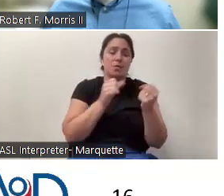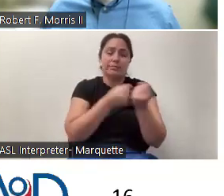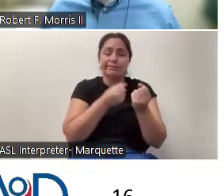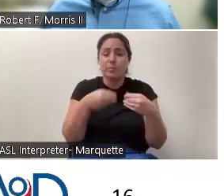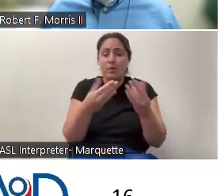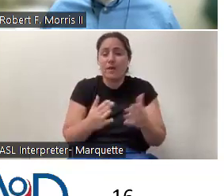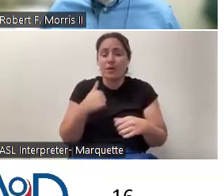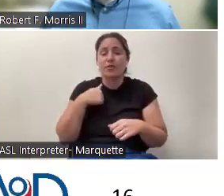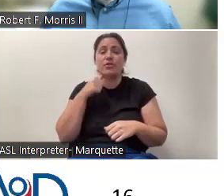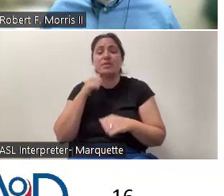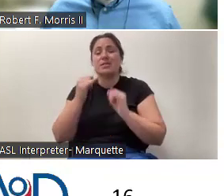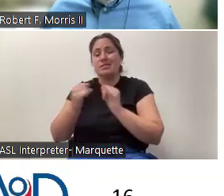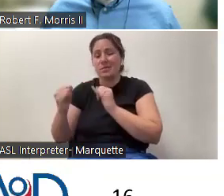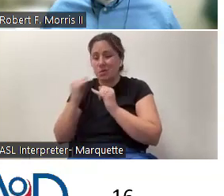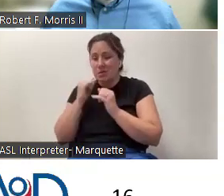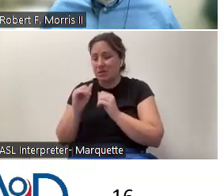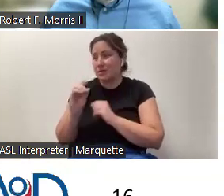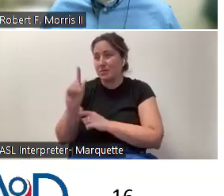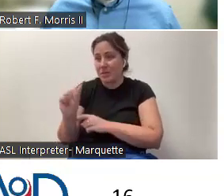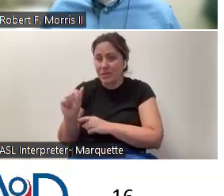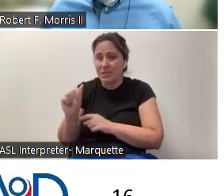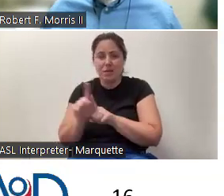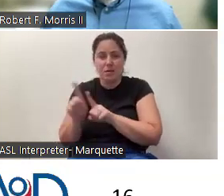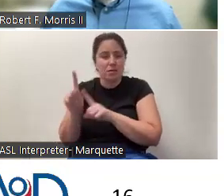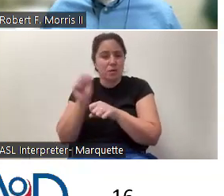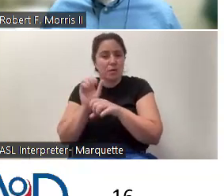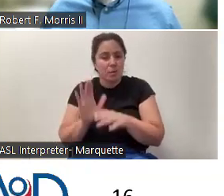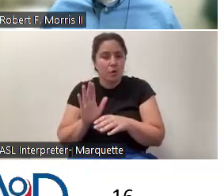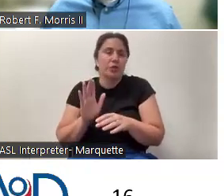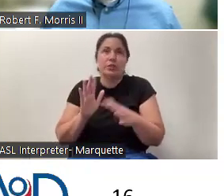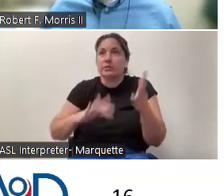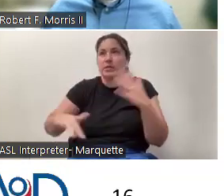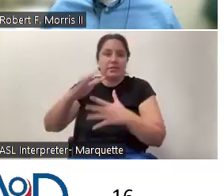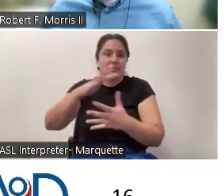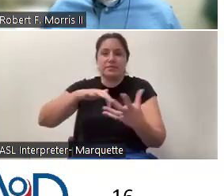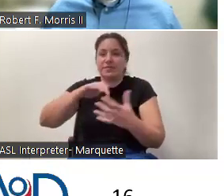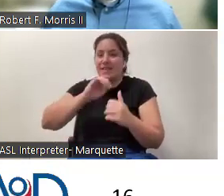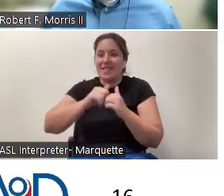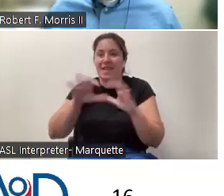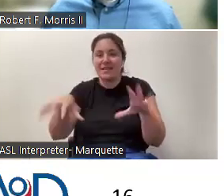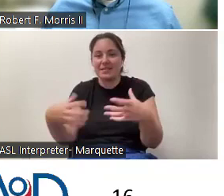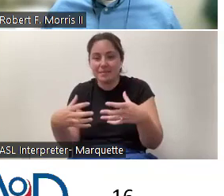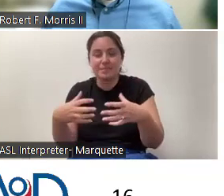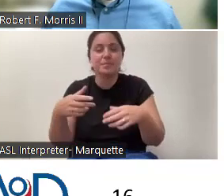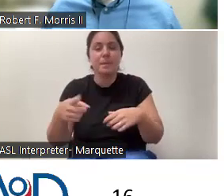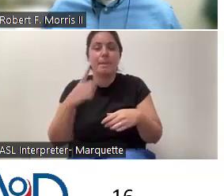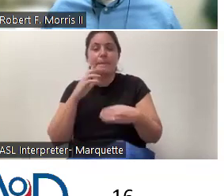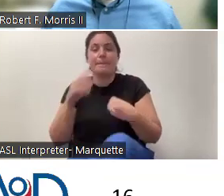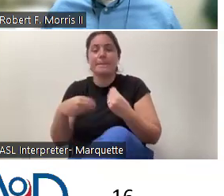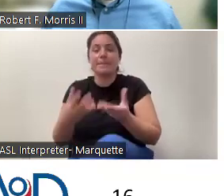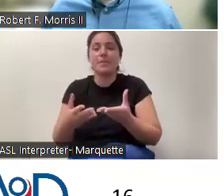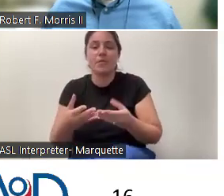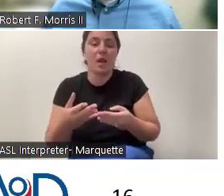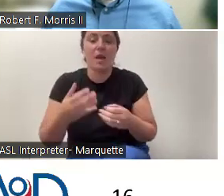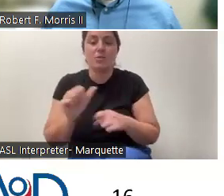with disabilities, and employers. And we, through that coalition, provide training for